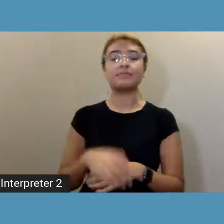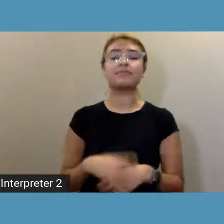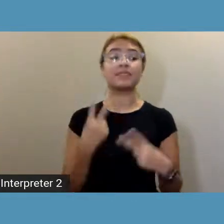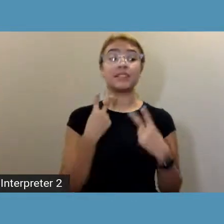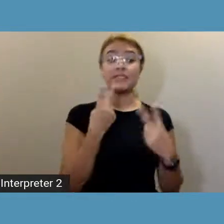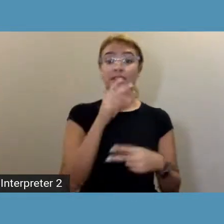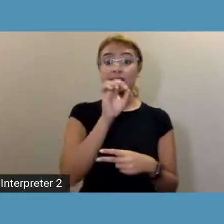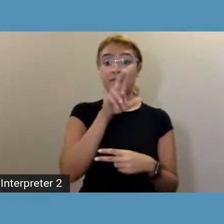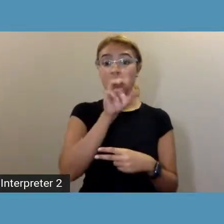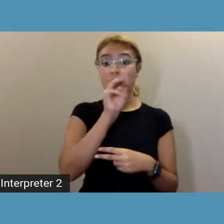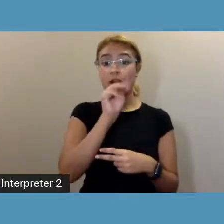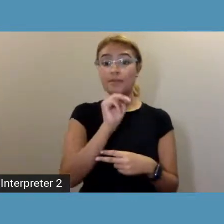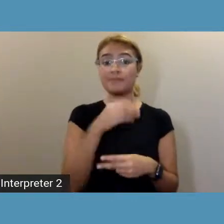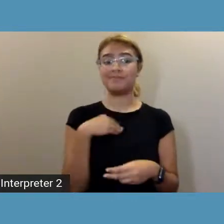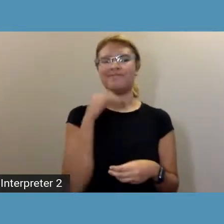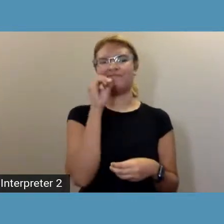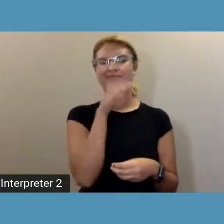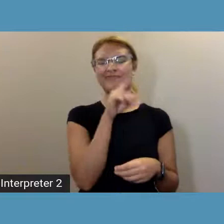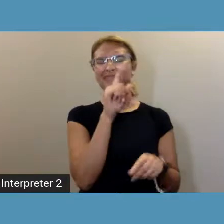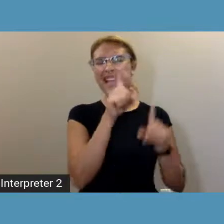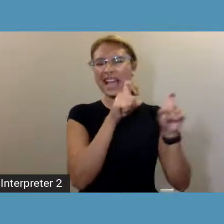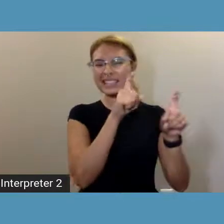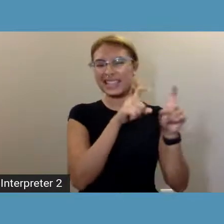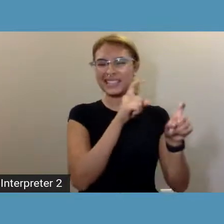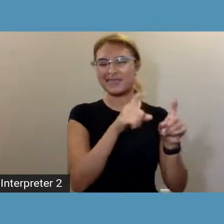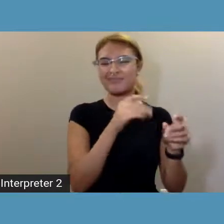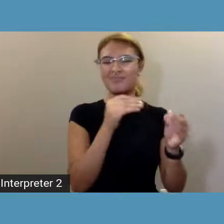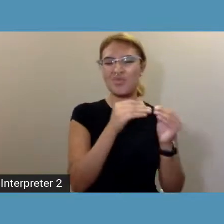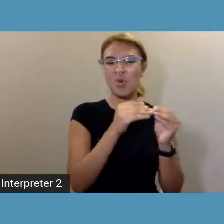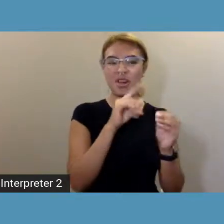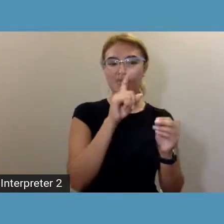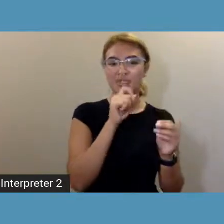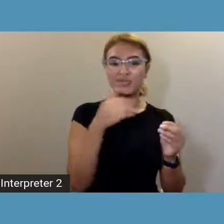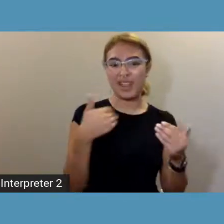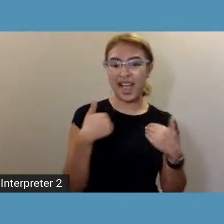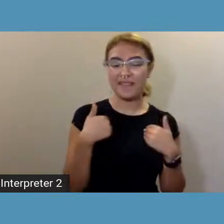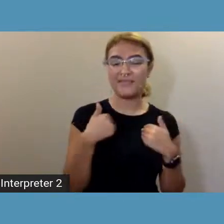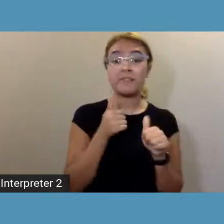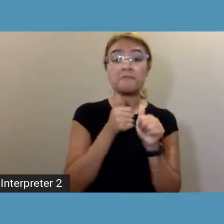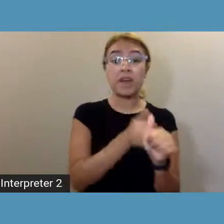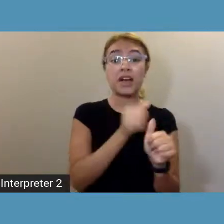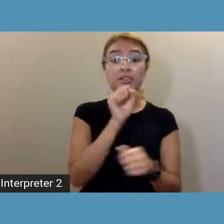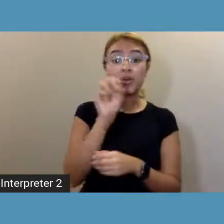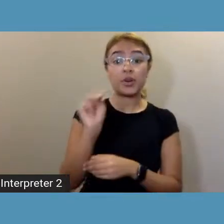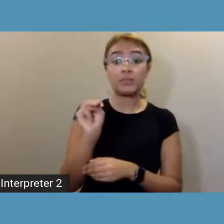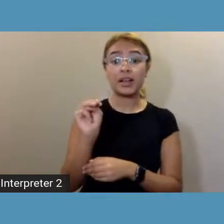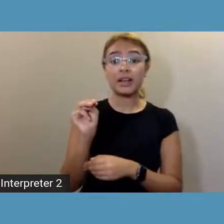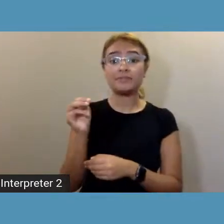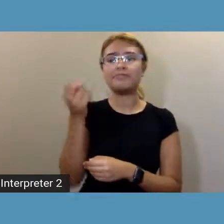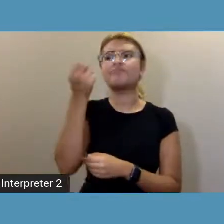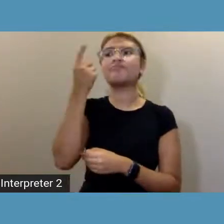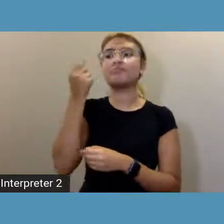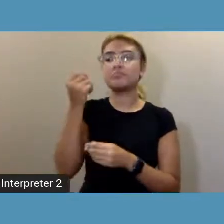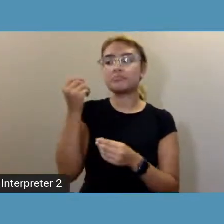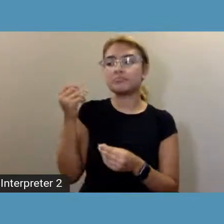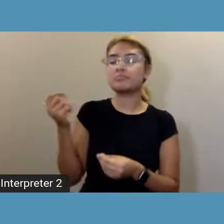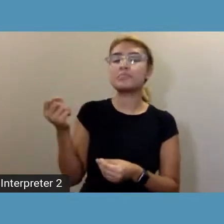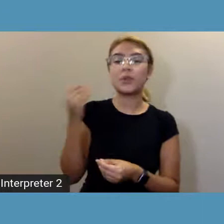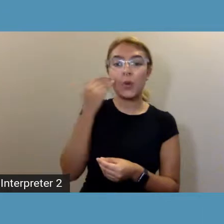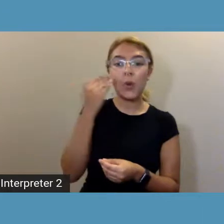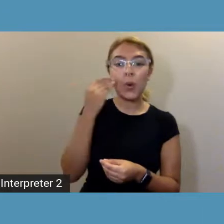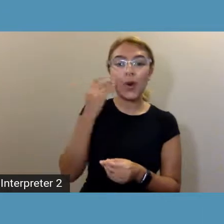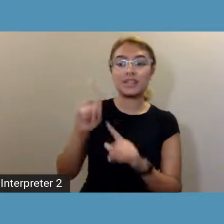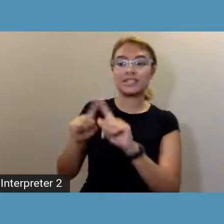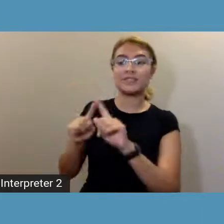our website and ask further questions. Follow us on social media to stay aware of future programs, and join